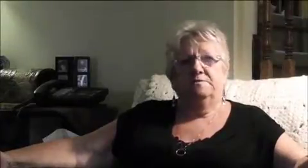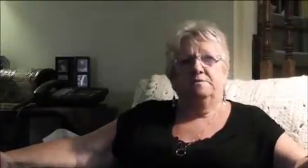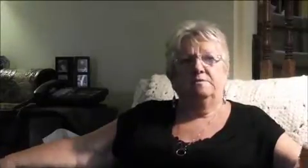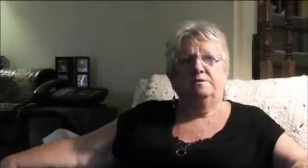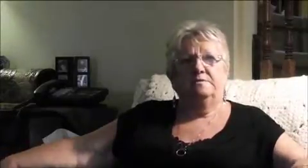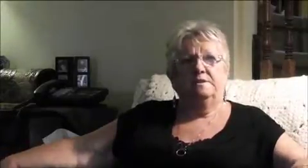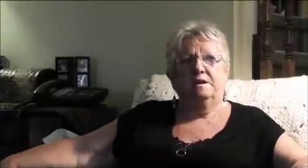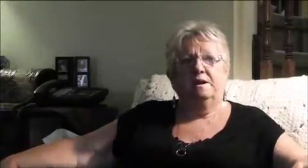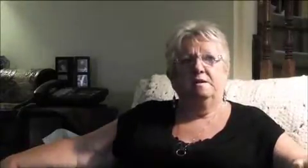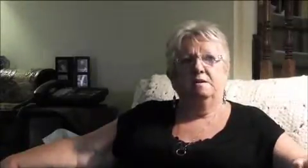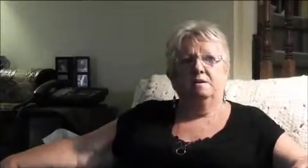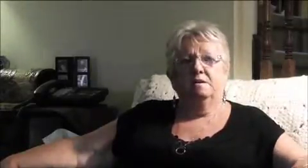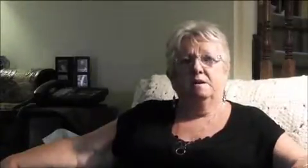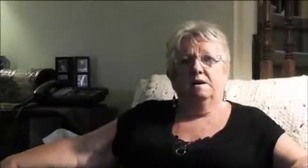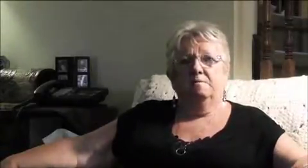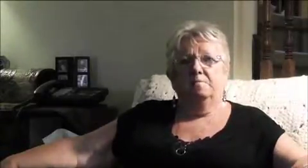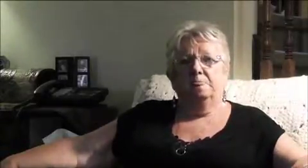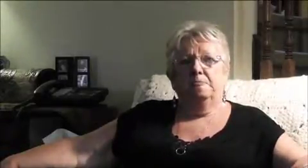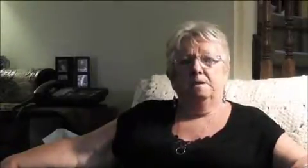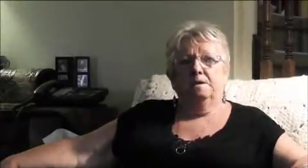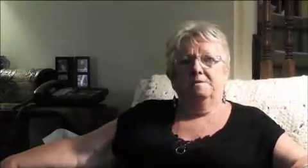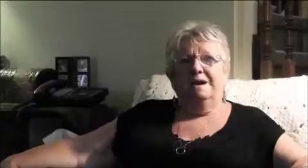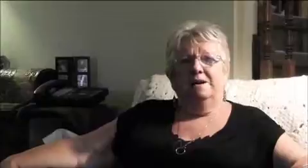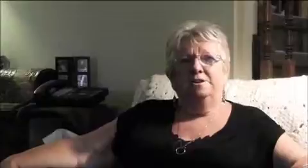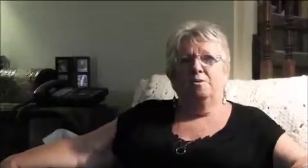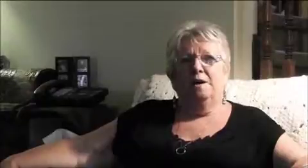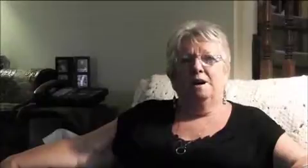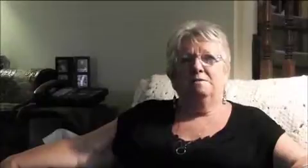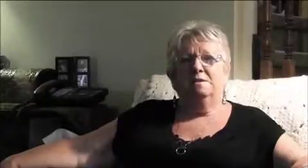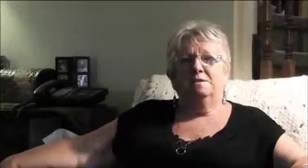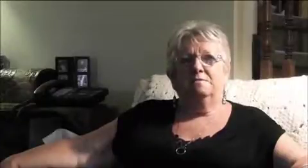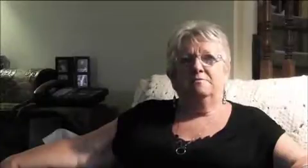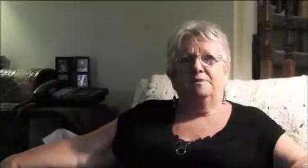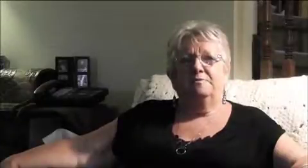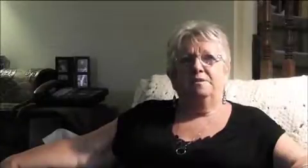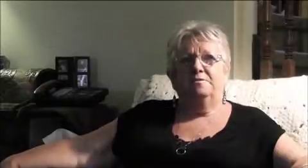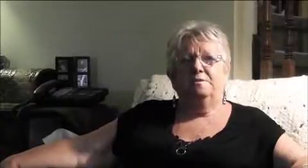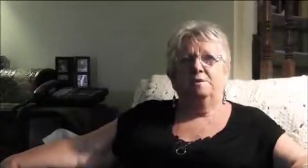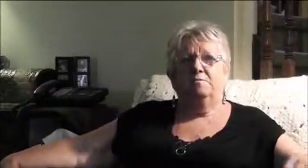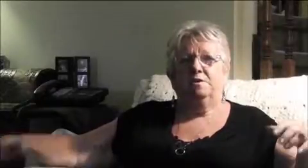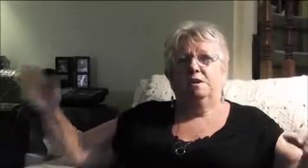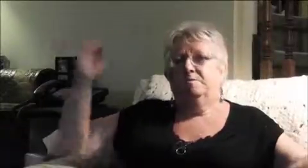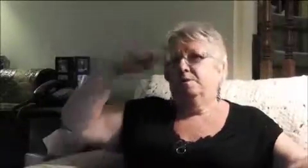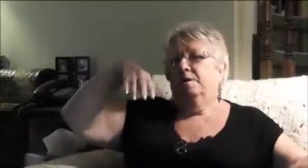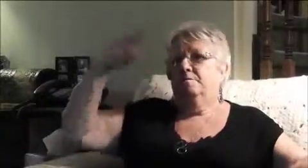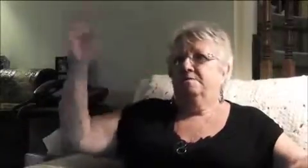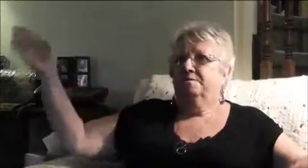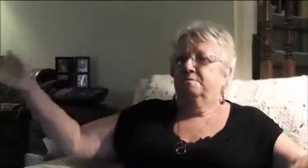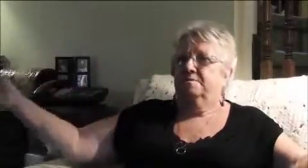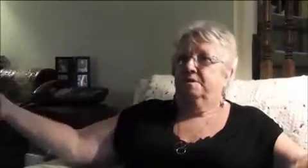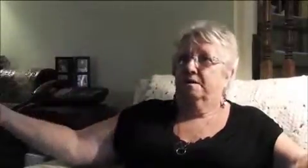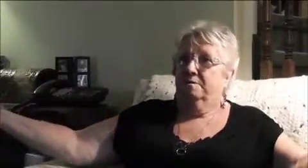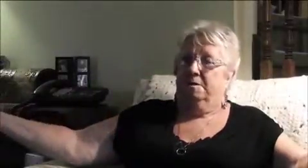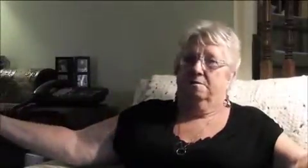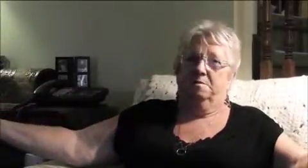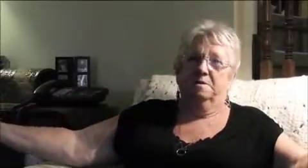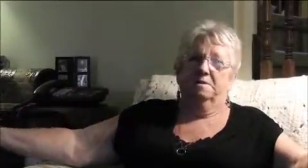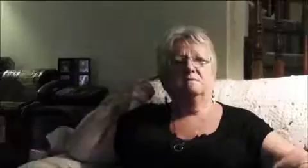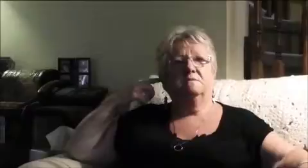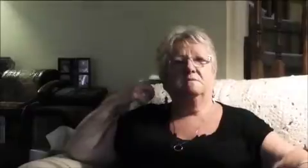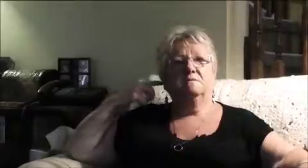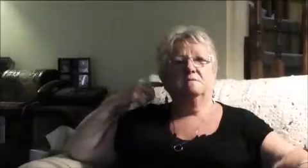different counselors, things like that. Yeah, you know what? I think that the first thing to admit when you have a problem is to admit that you have a